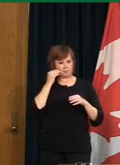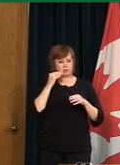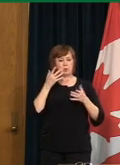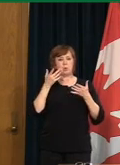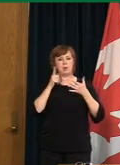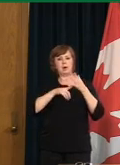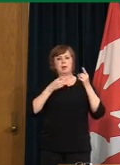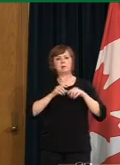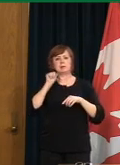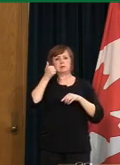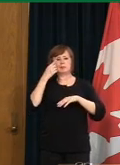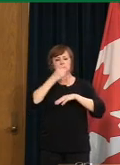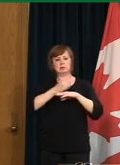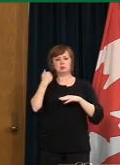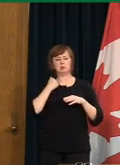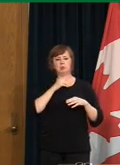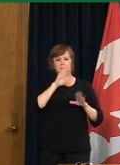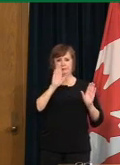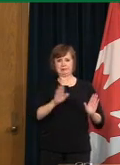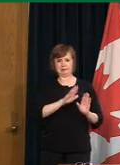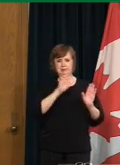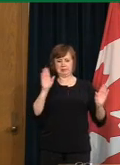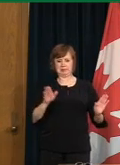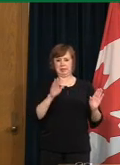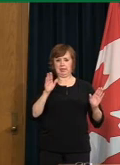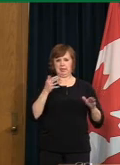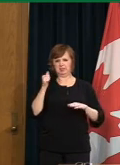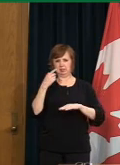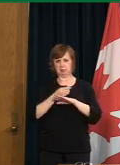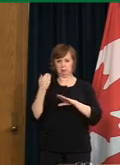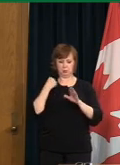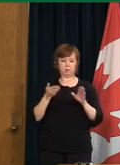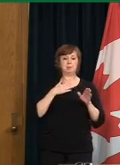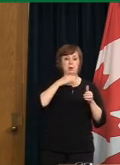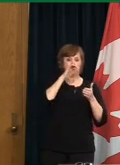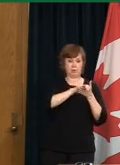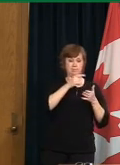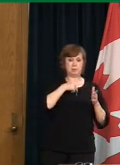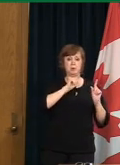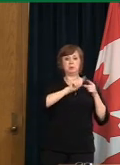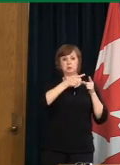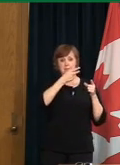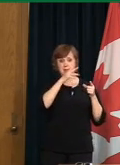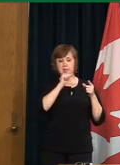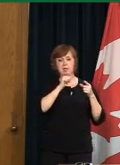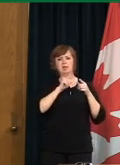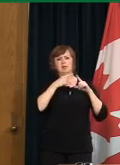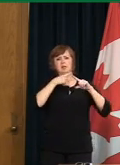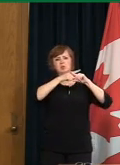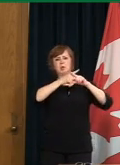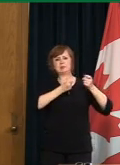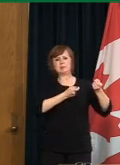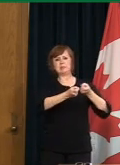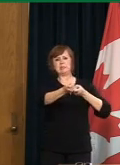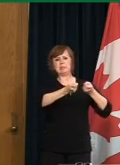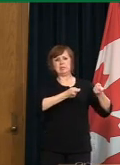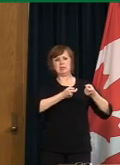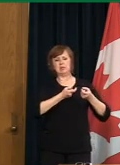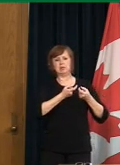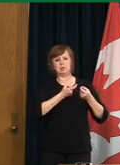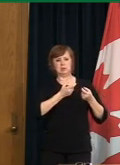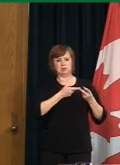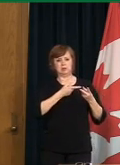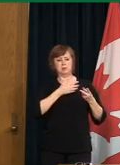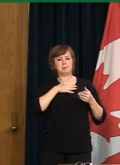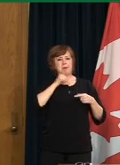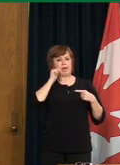days ago on Sunday, my wife and I were in Prince Albert. We were cross-country skiing. I had lost